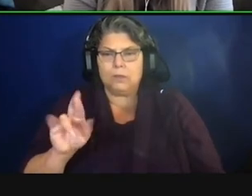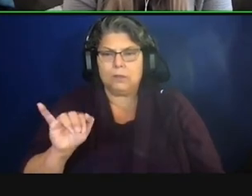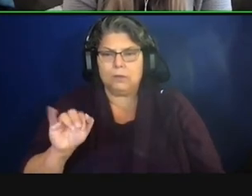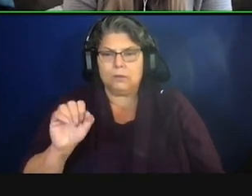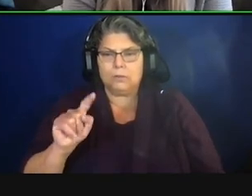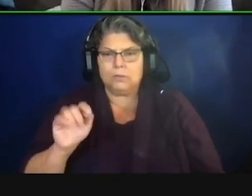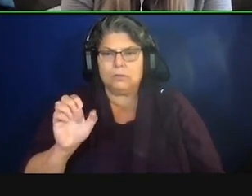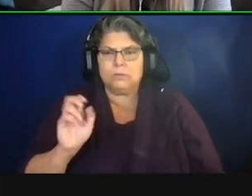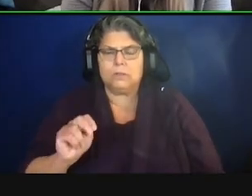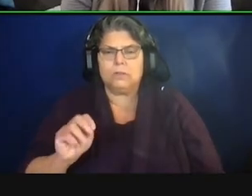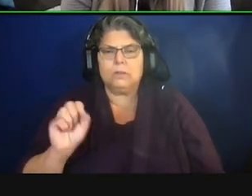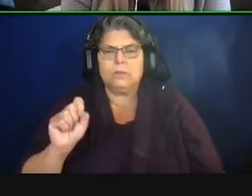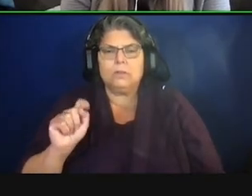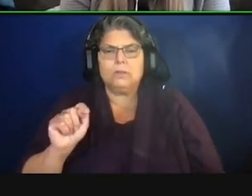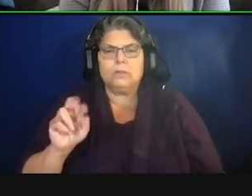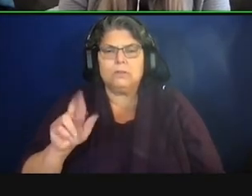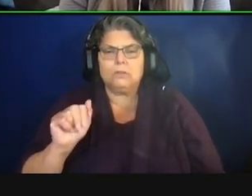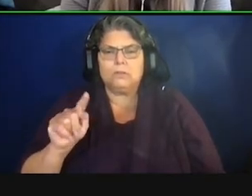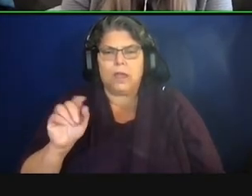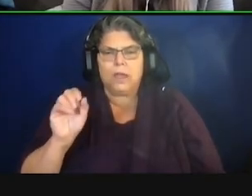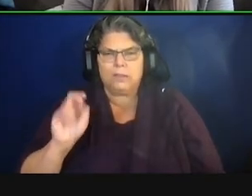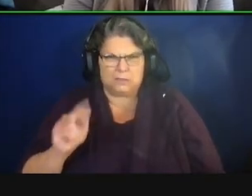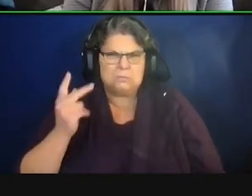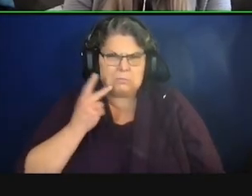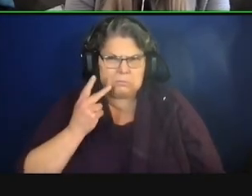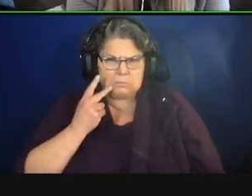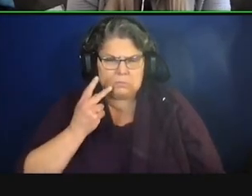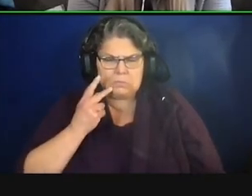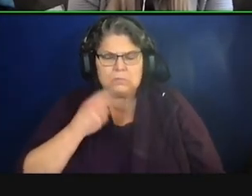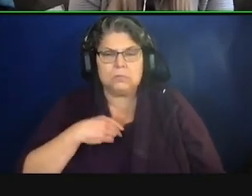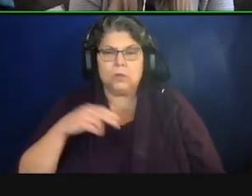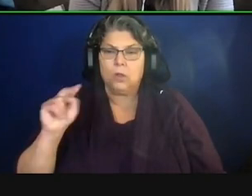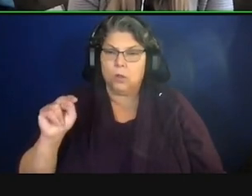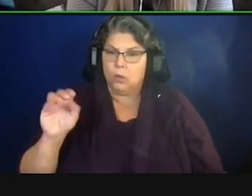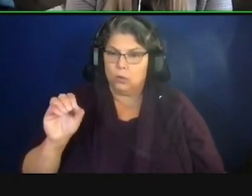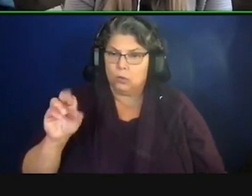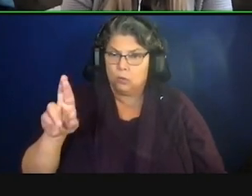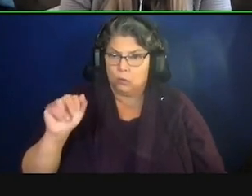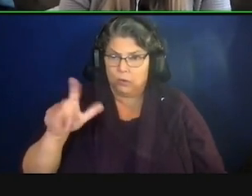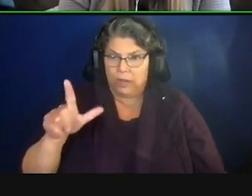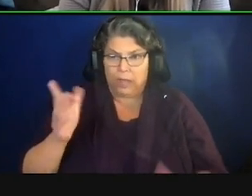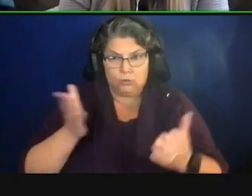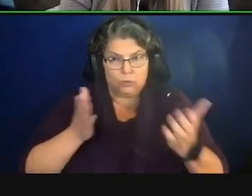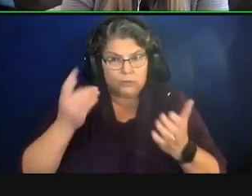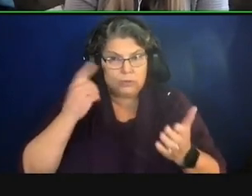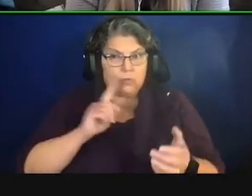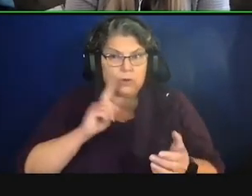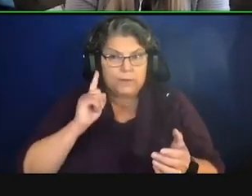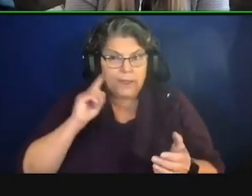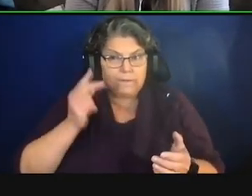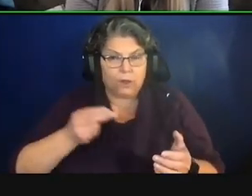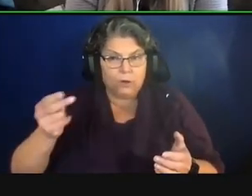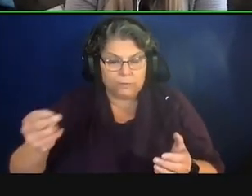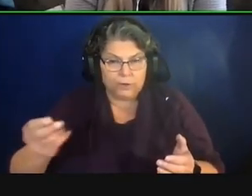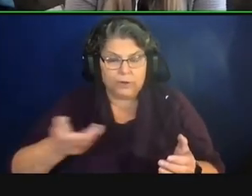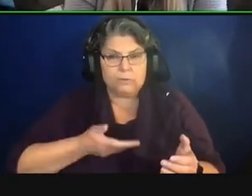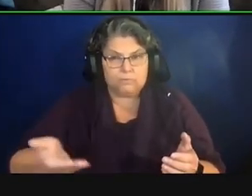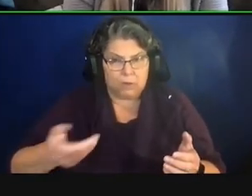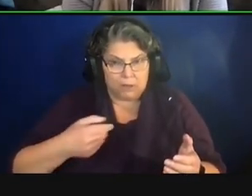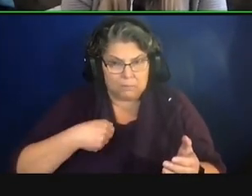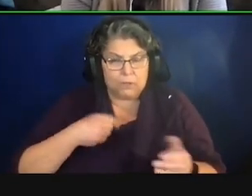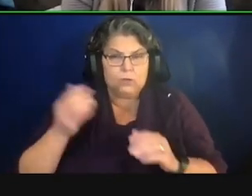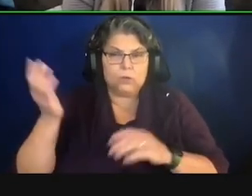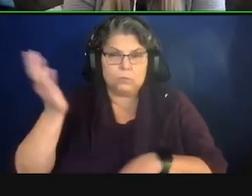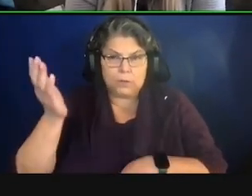and I've been invited to be a guest speaker by NorCal Services for Deaf and Hard of Hearing. I'm a hard of hearing adult and